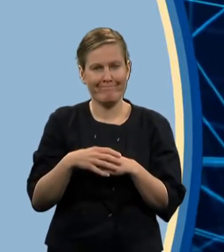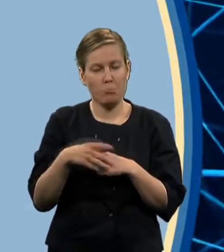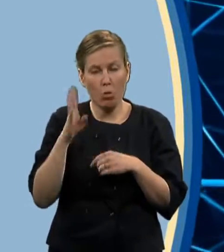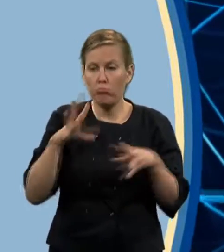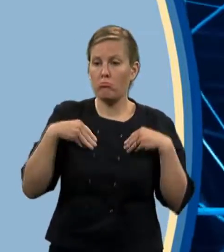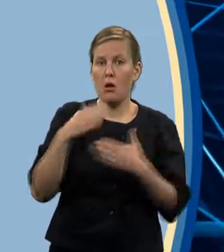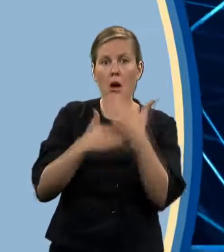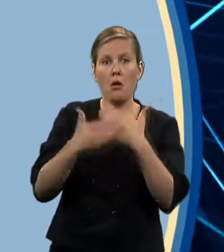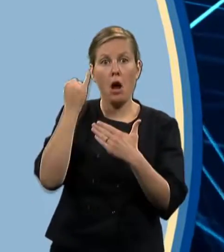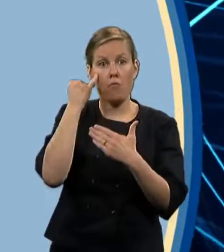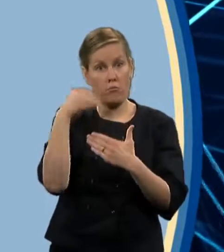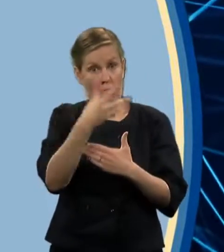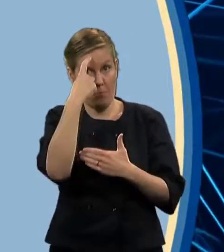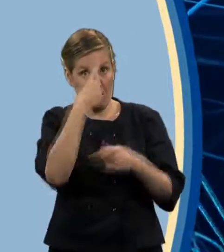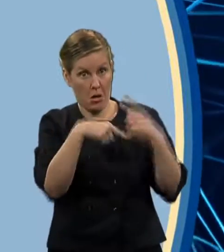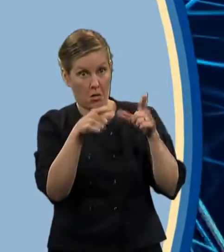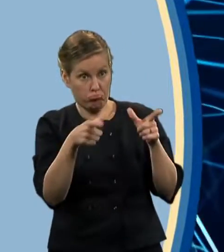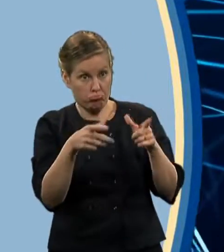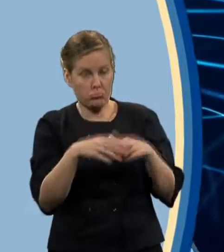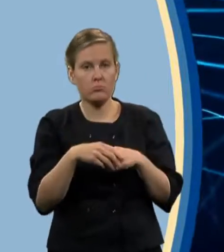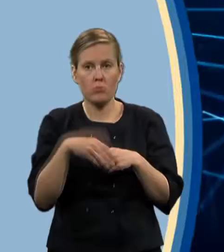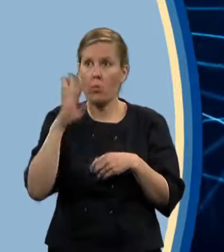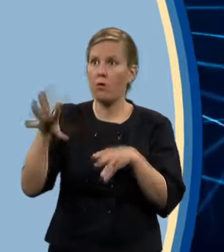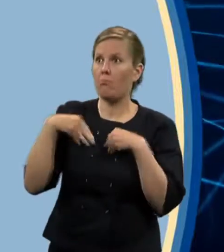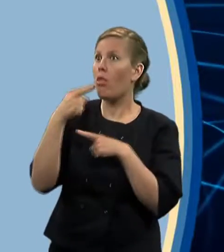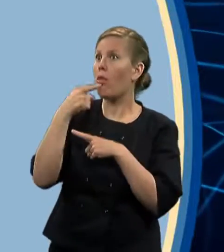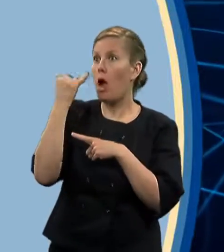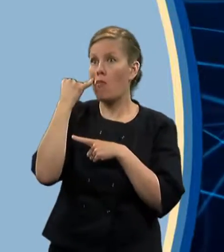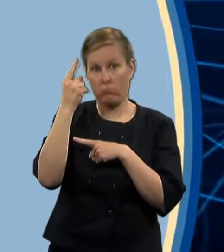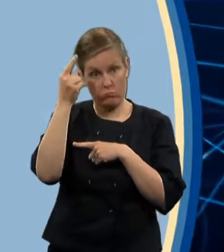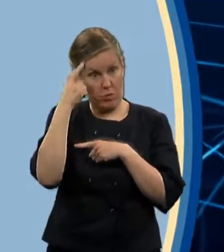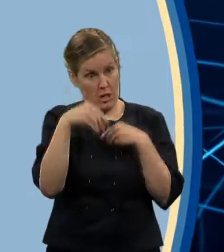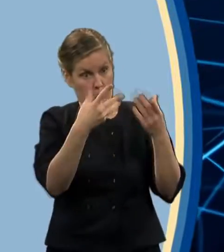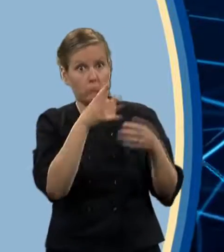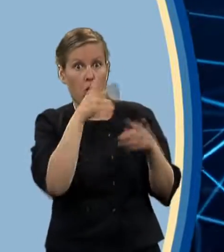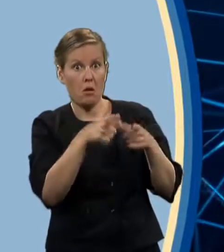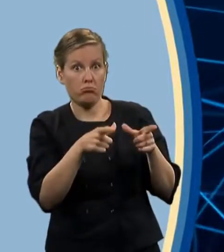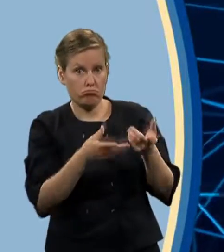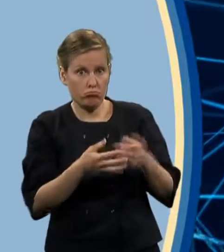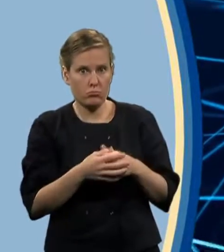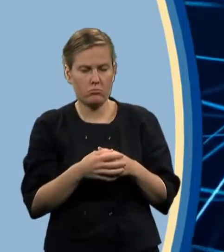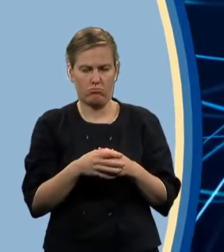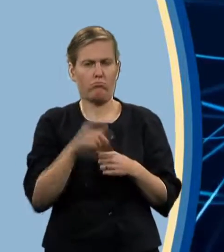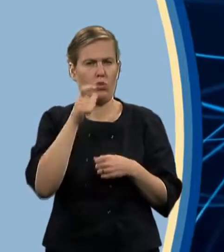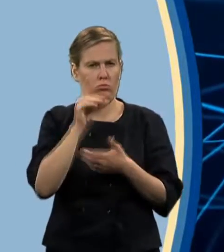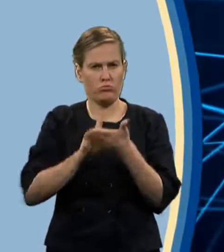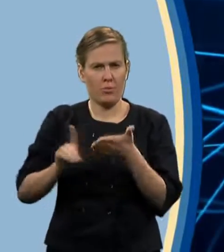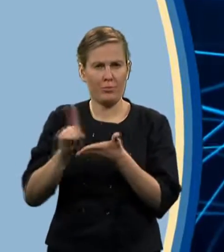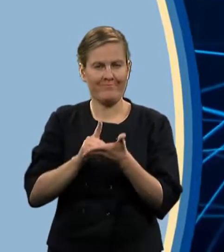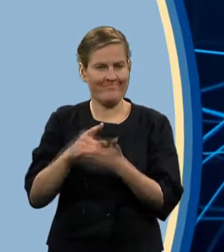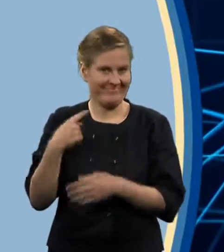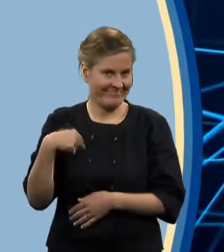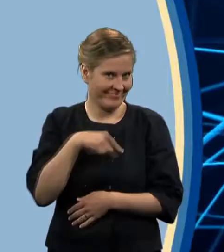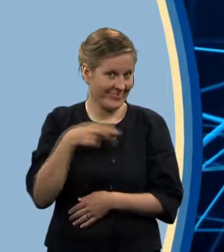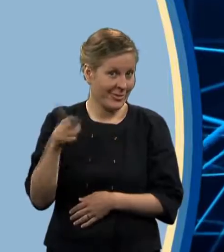if you give it sign language, it will take the tongue if you give it spoken language. Instead, we humans discriminate with our minds.